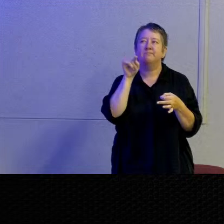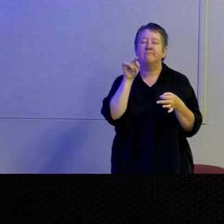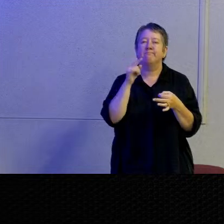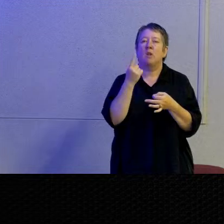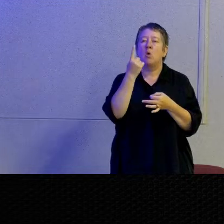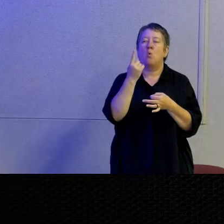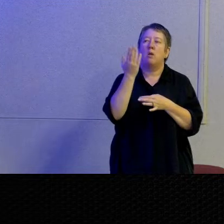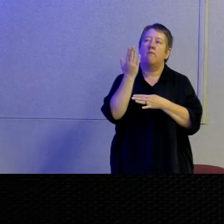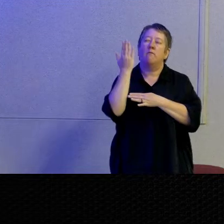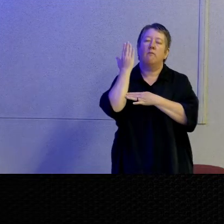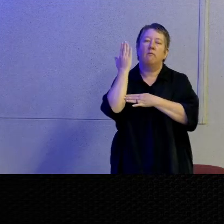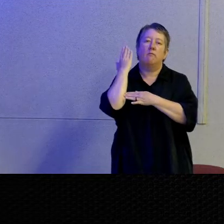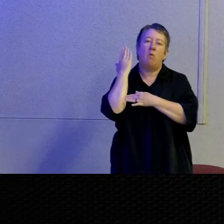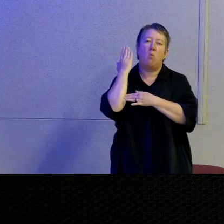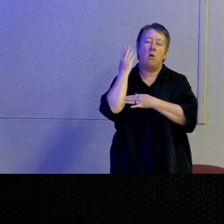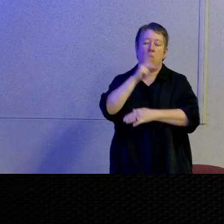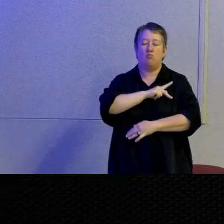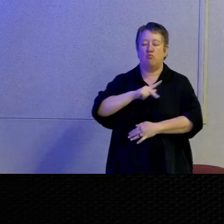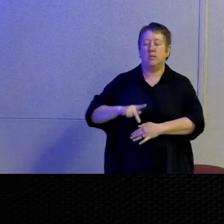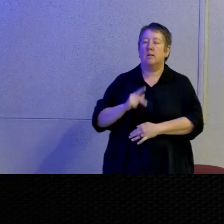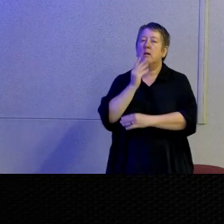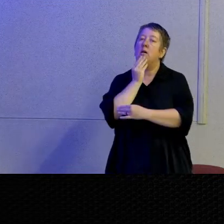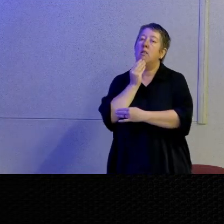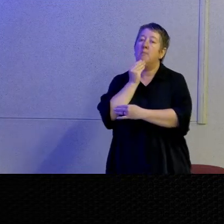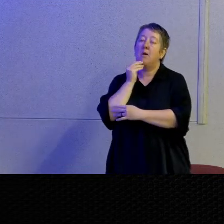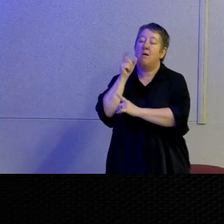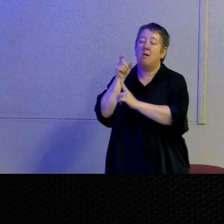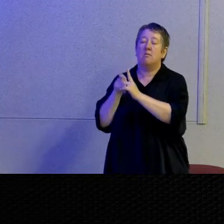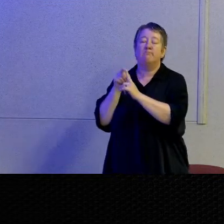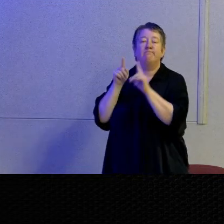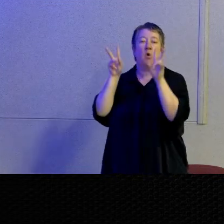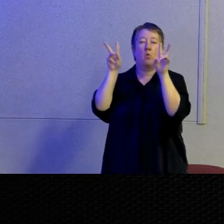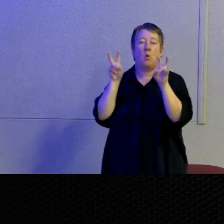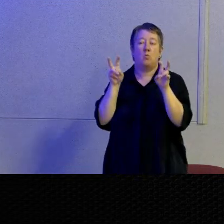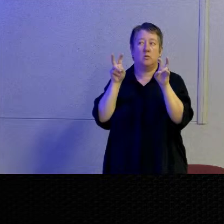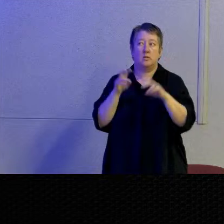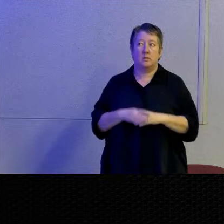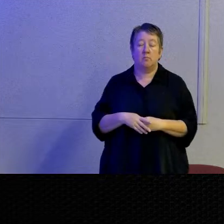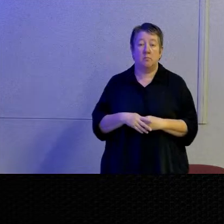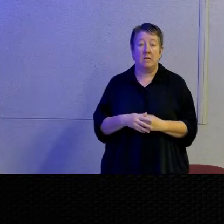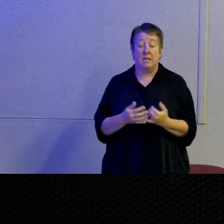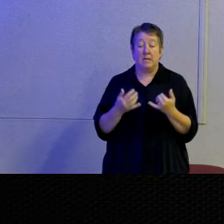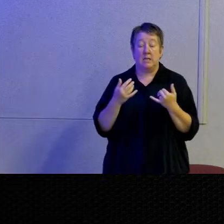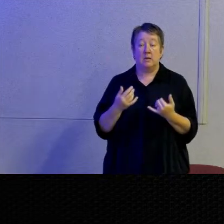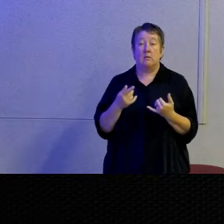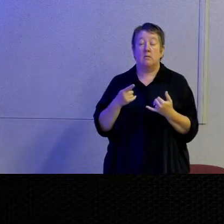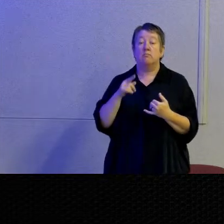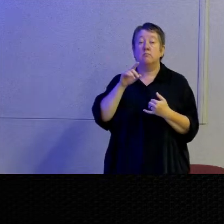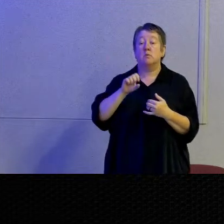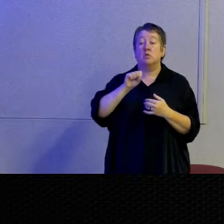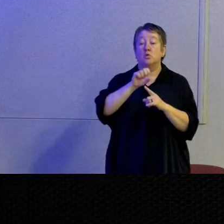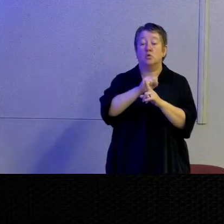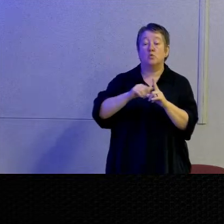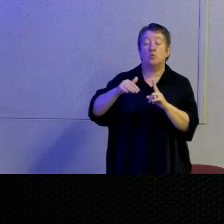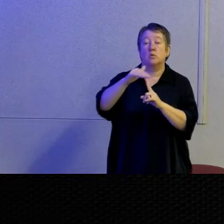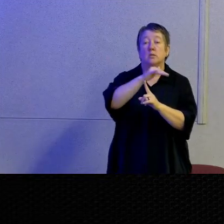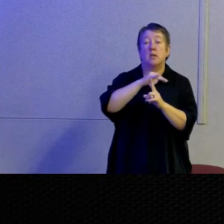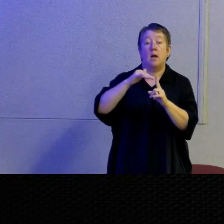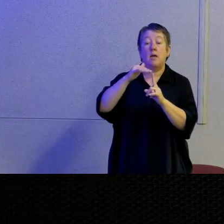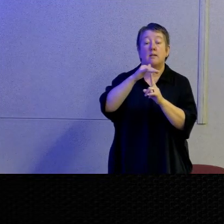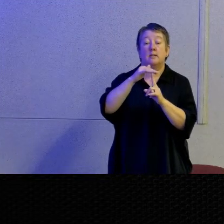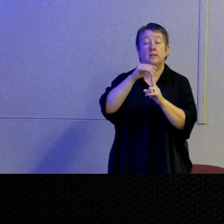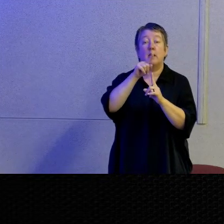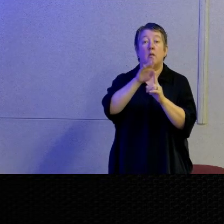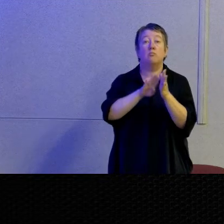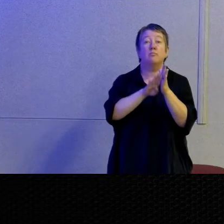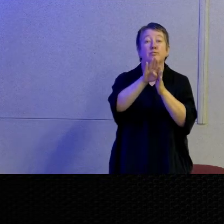former president, Kgalema Motlanthe, who says, "No modern society has scaled the heights of social progress without science